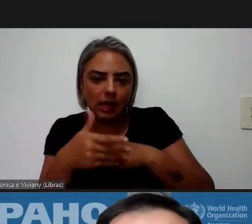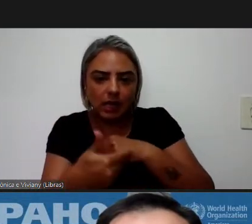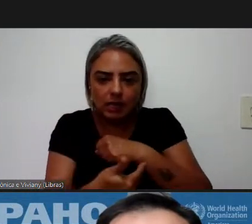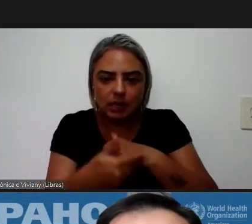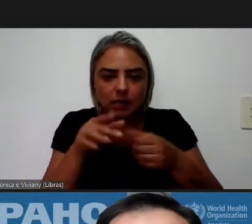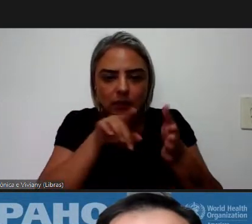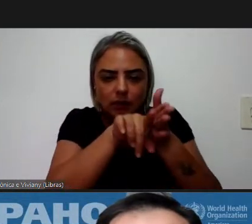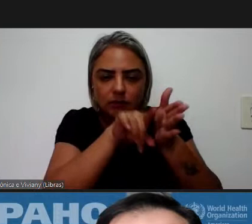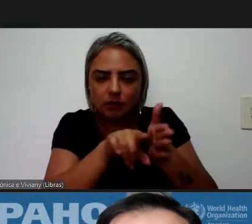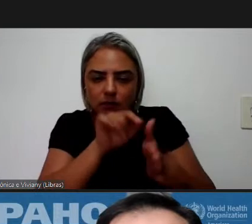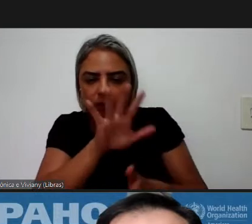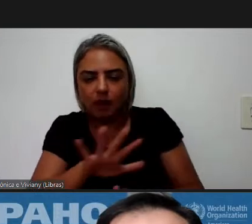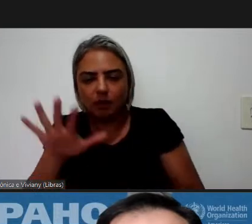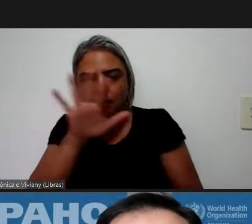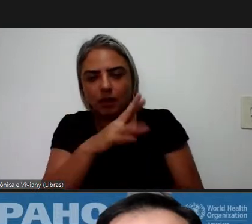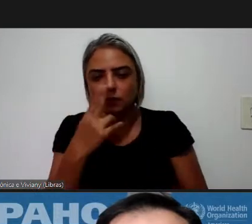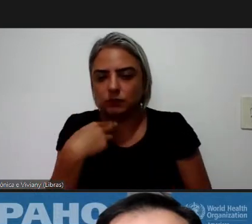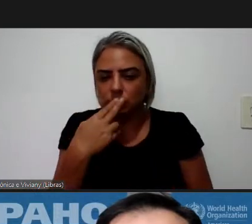from the